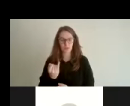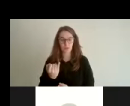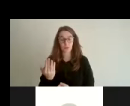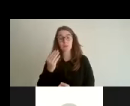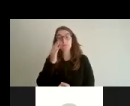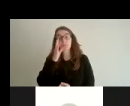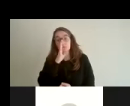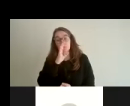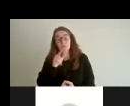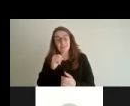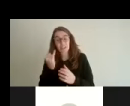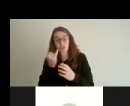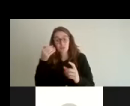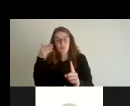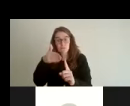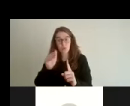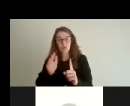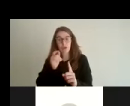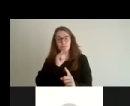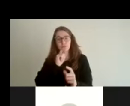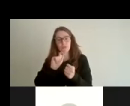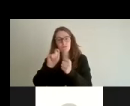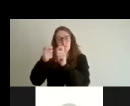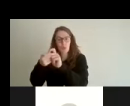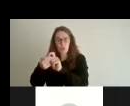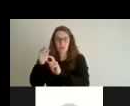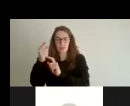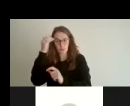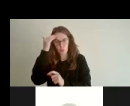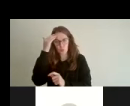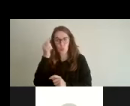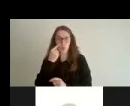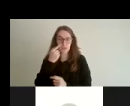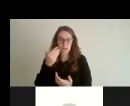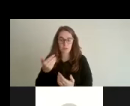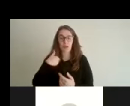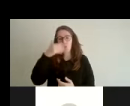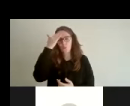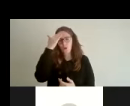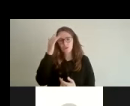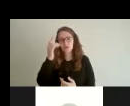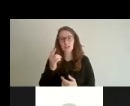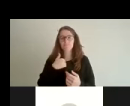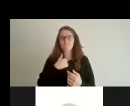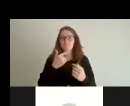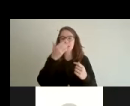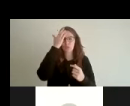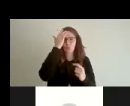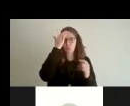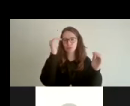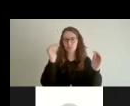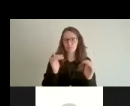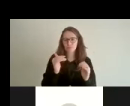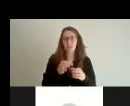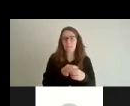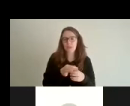fixing on the knowledge. And so I think it's very important to move away from just thinking about minorities as something you should recruit.